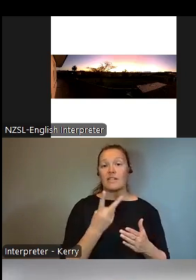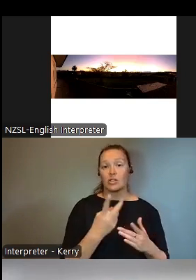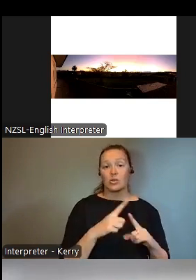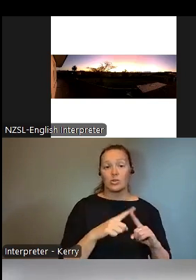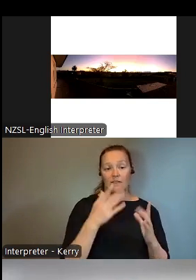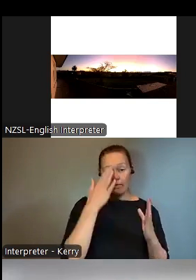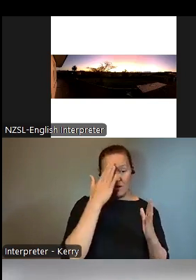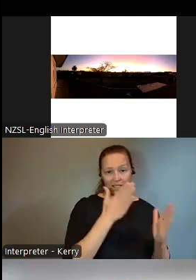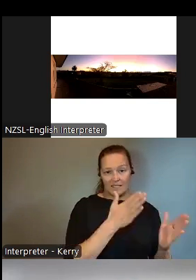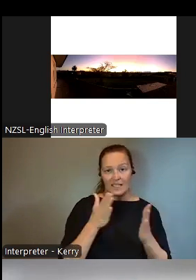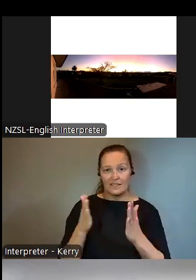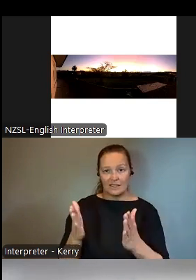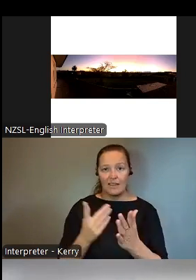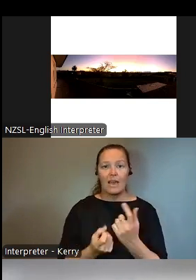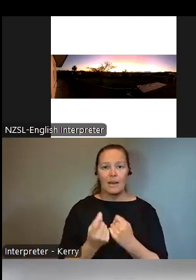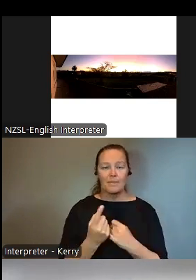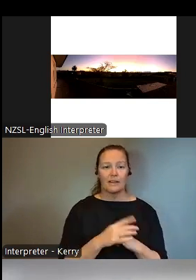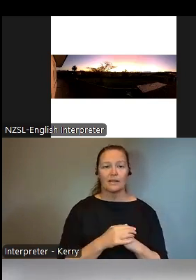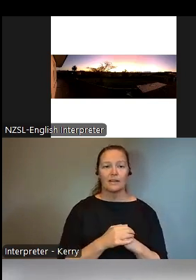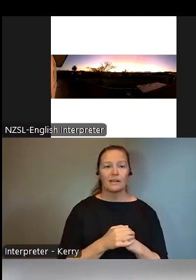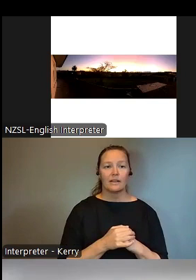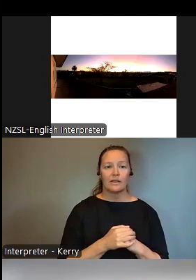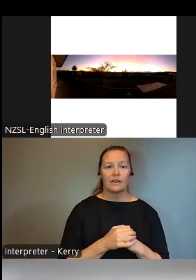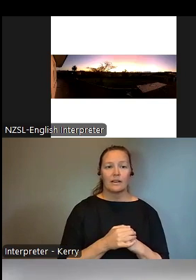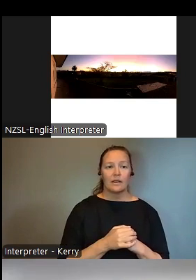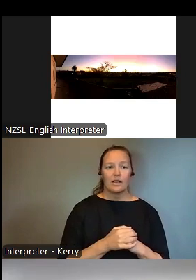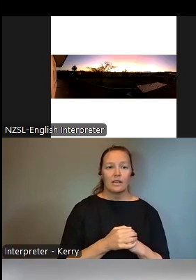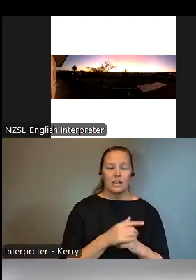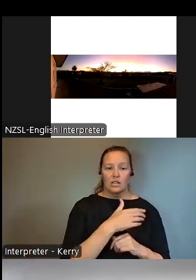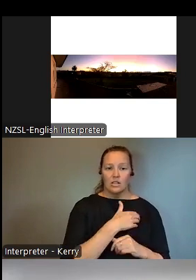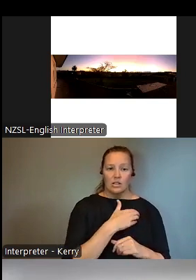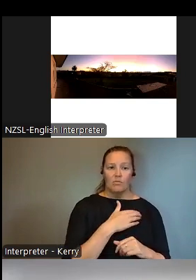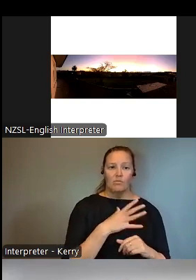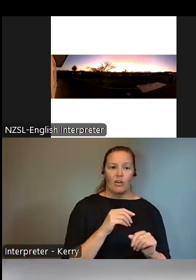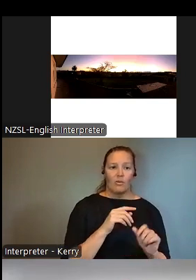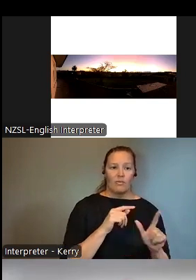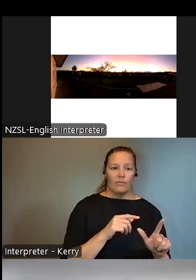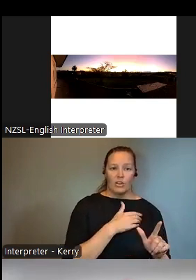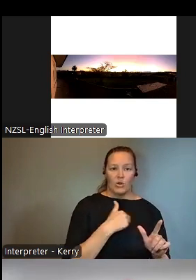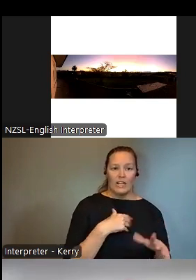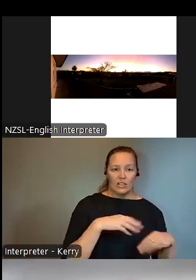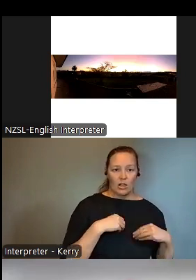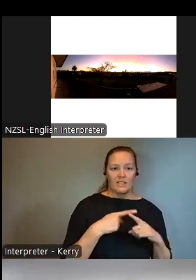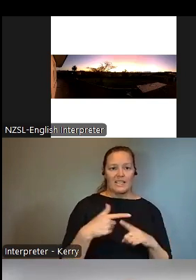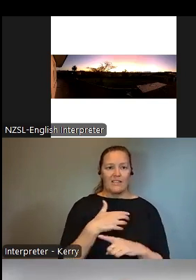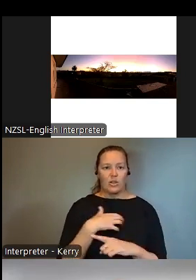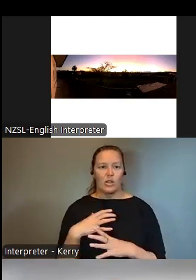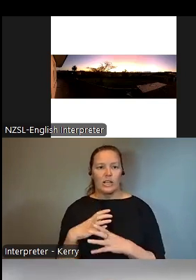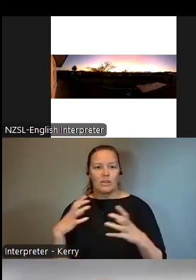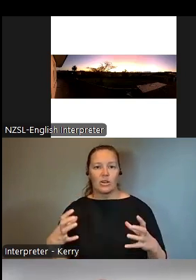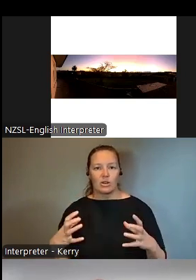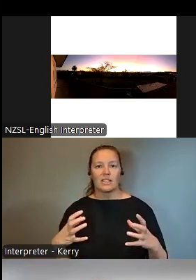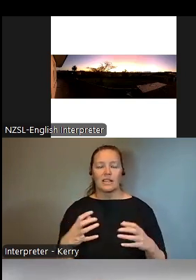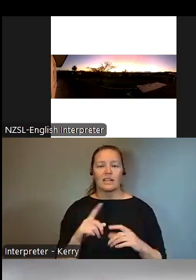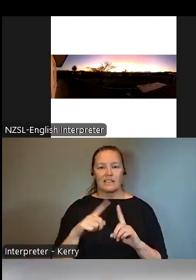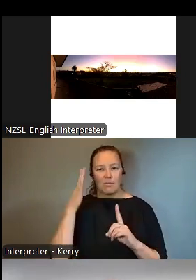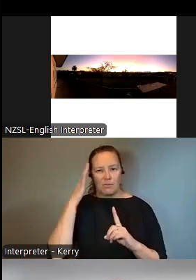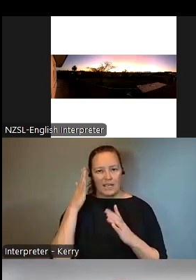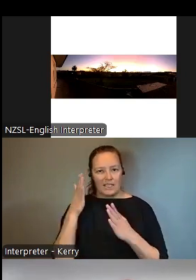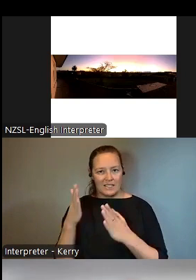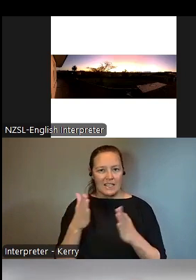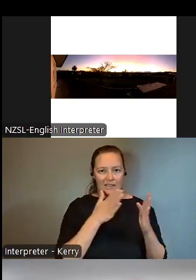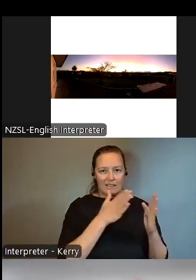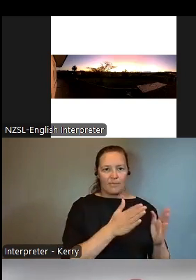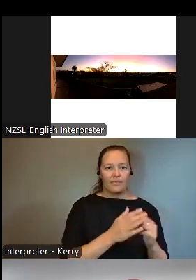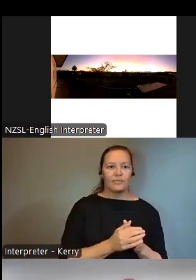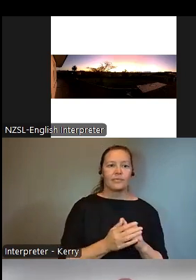mindsets at play between the ones on the left and the ones on the right of the chasm. The ones on the left,